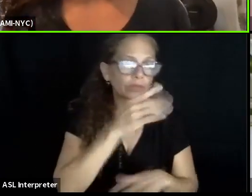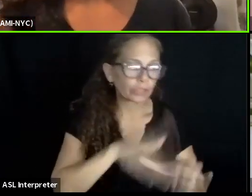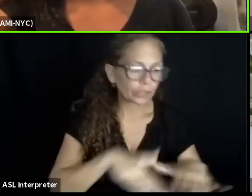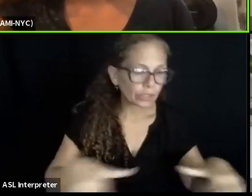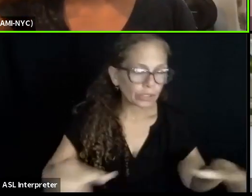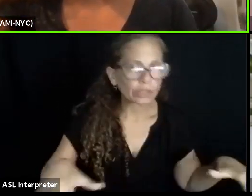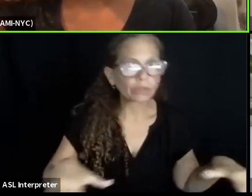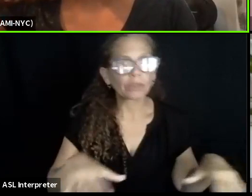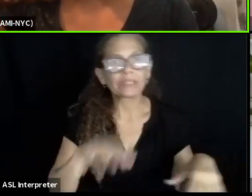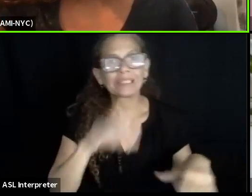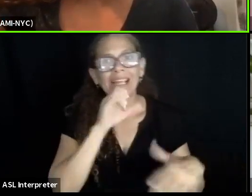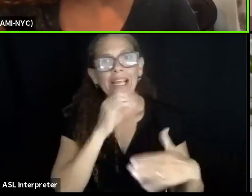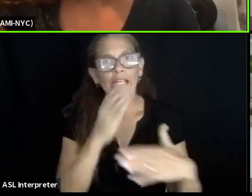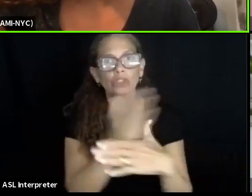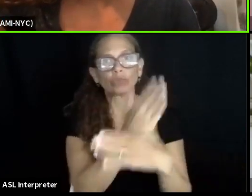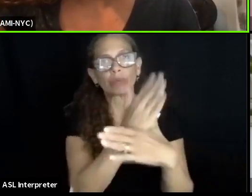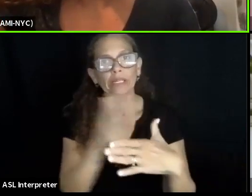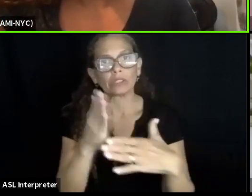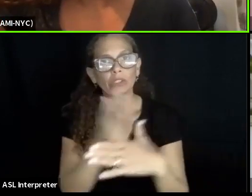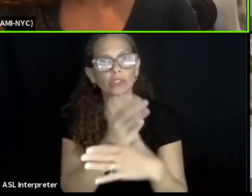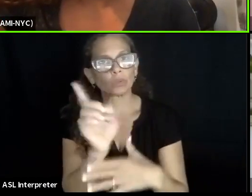the age range where it can be applied?